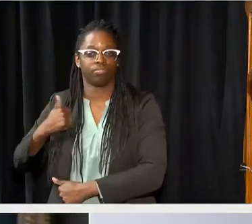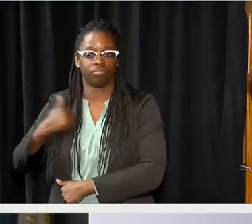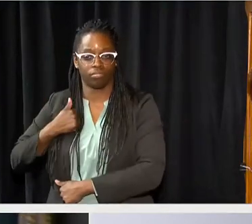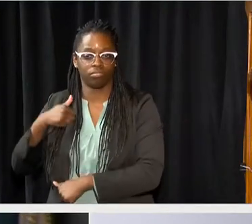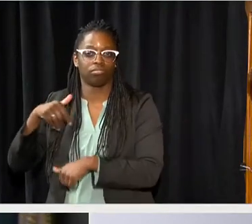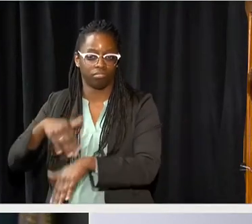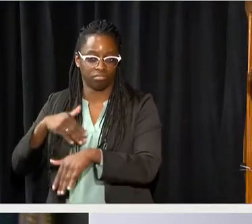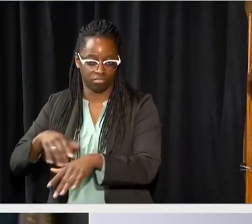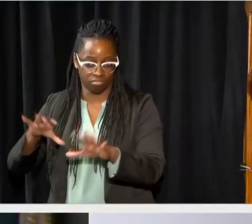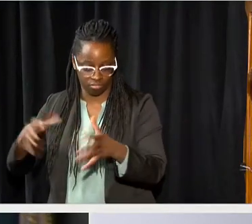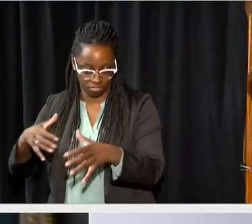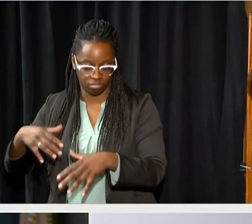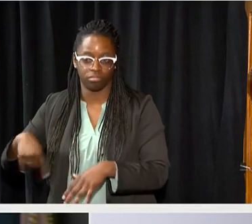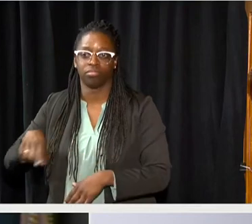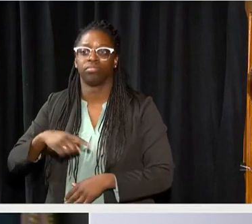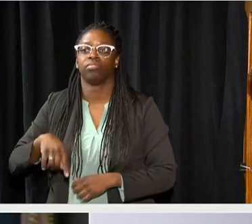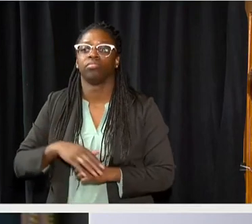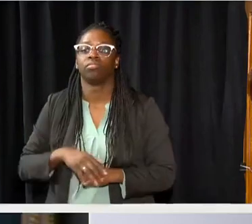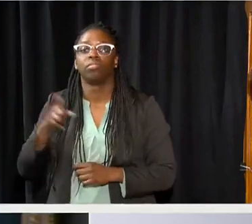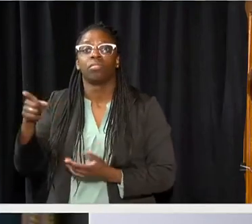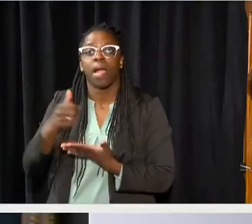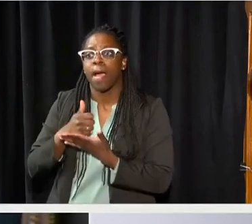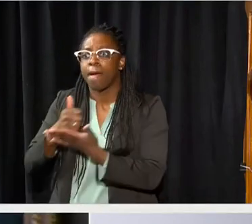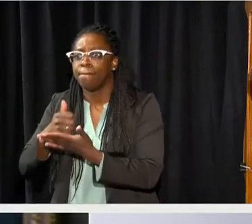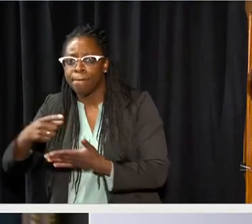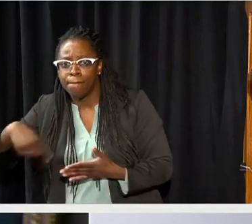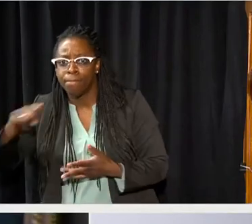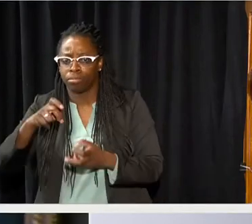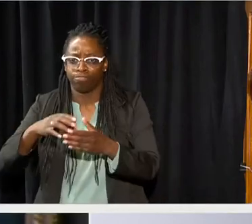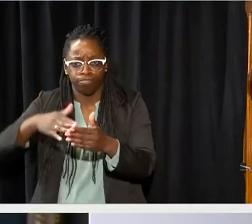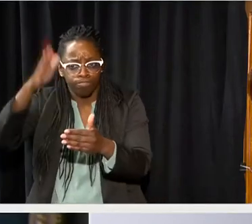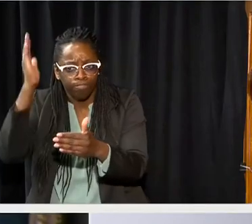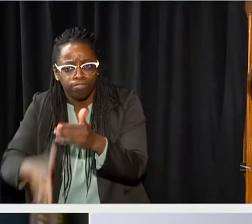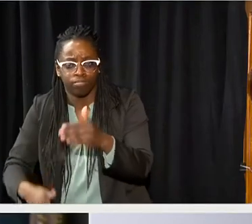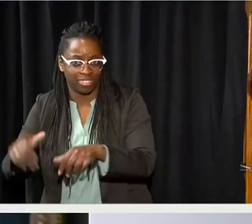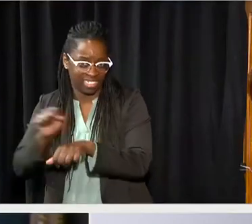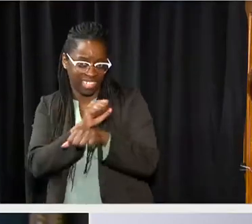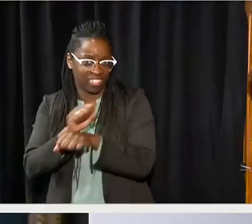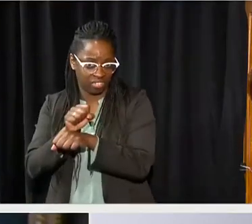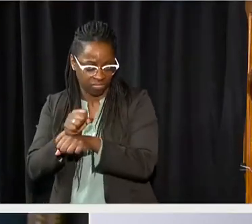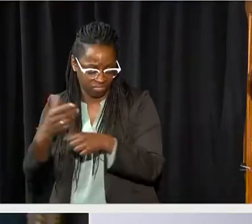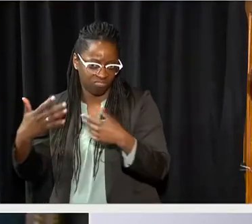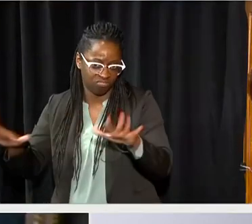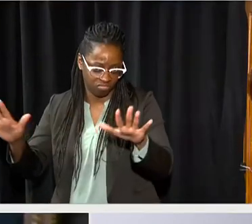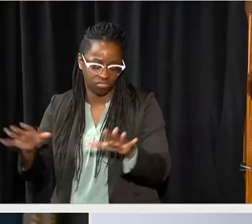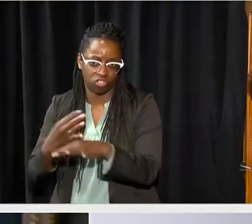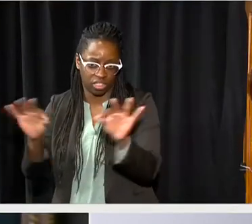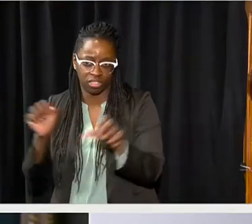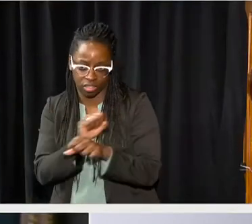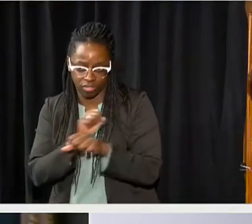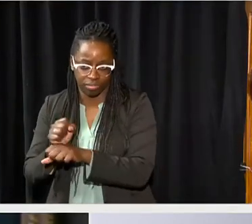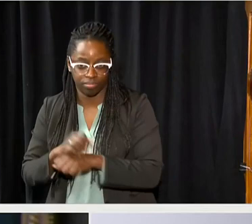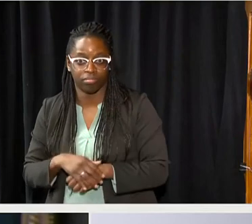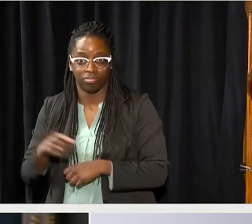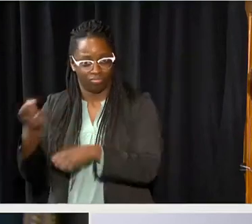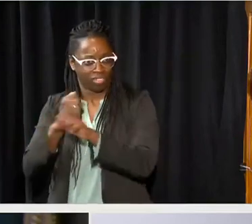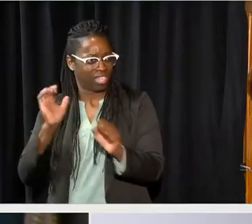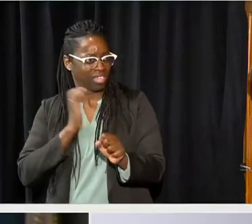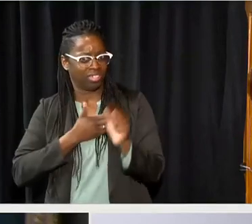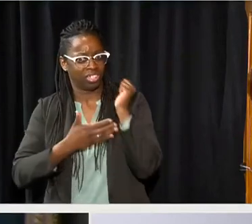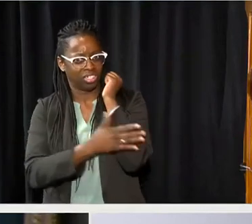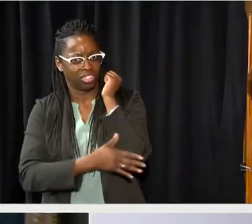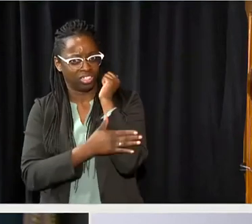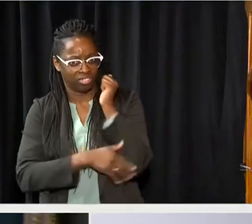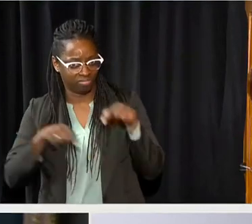down Beacon Street on their way to help end slavery and save our Union. Martin Luther King